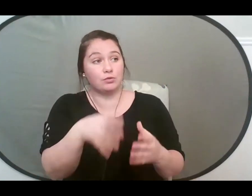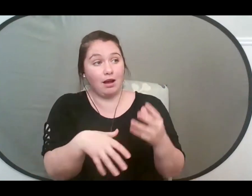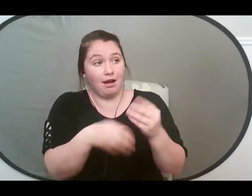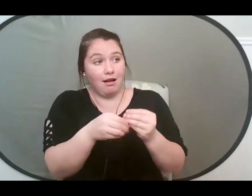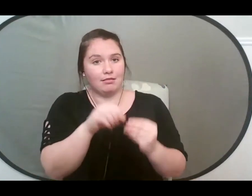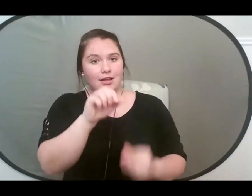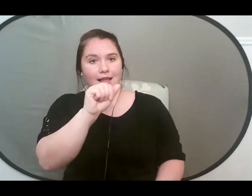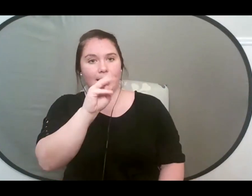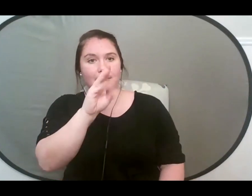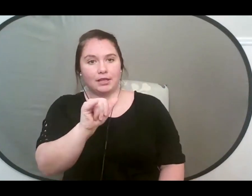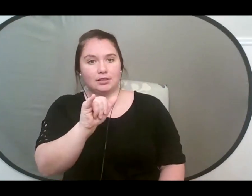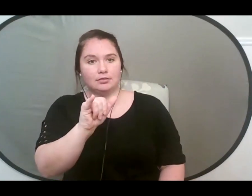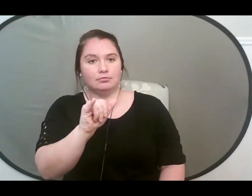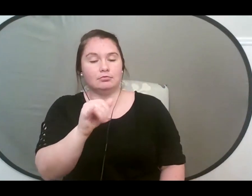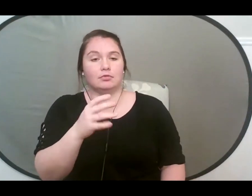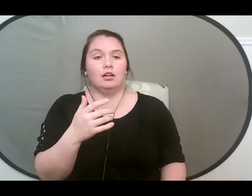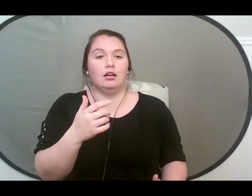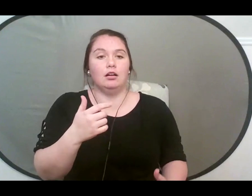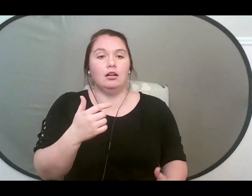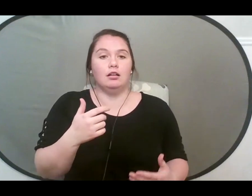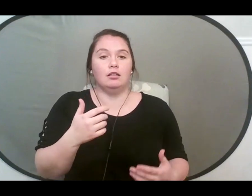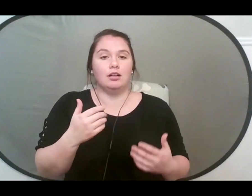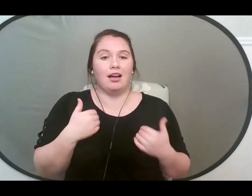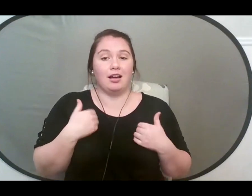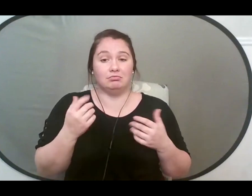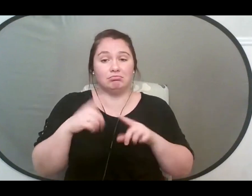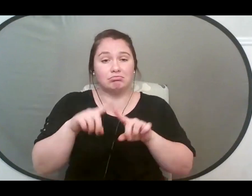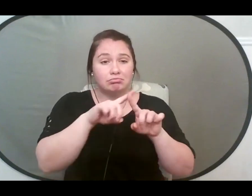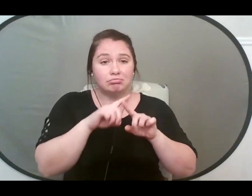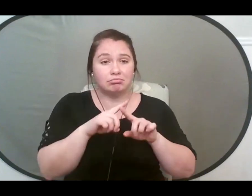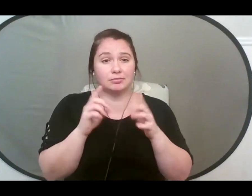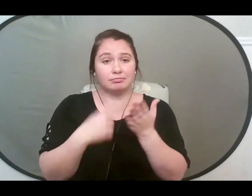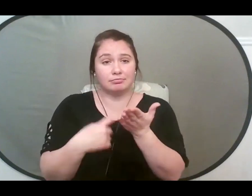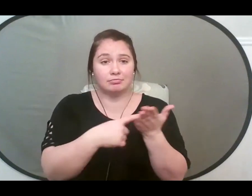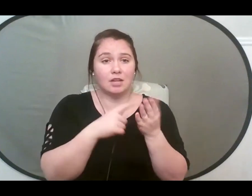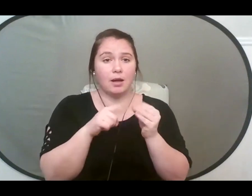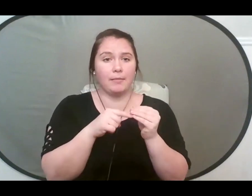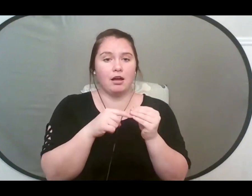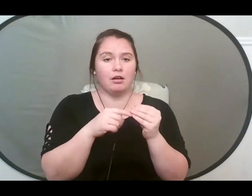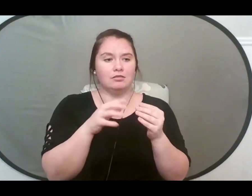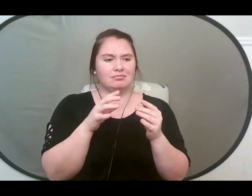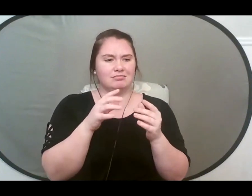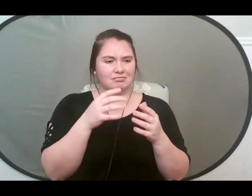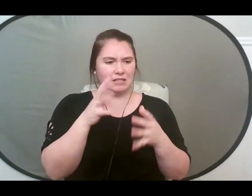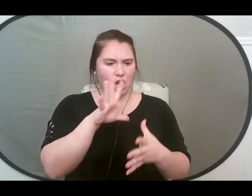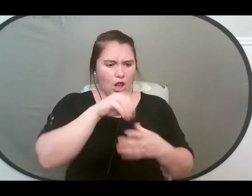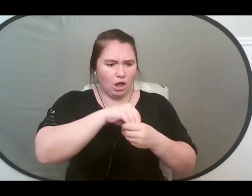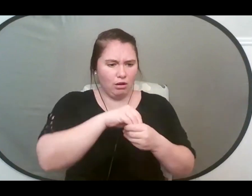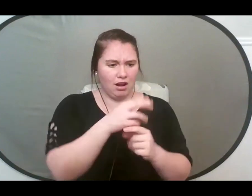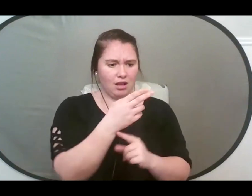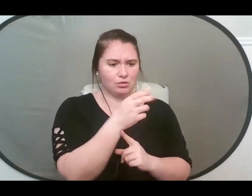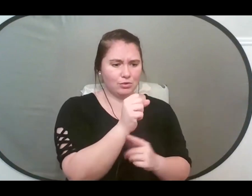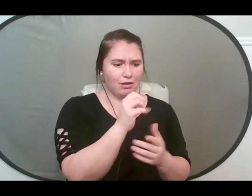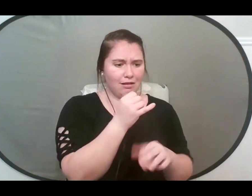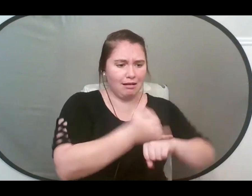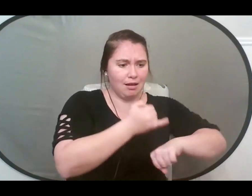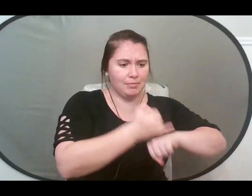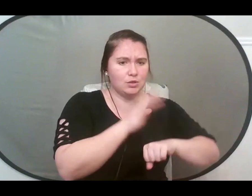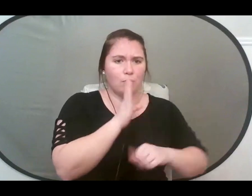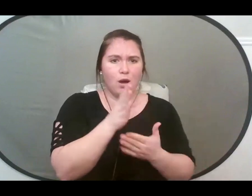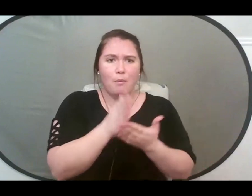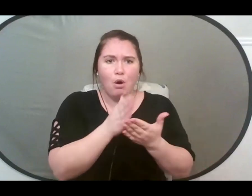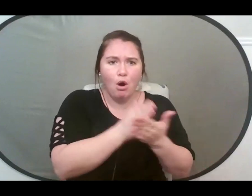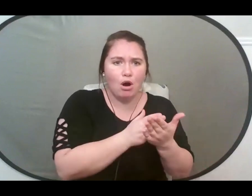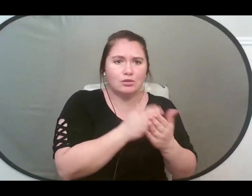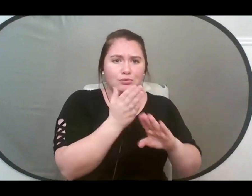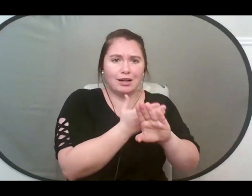in our group about just, different elements of a high school campus and design and which parts would be renovated and which